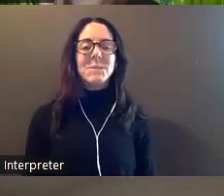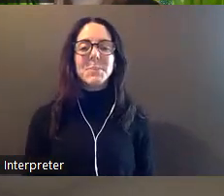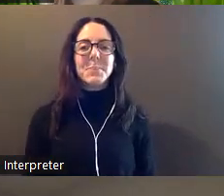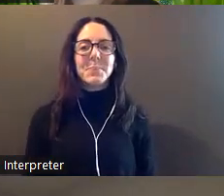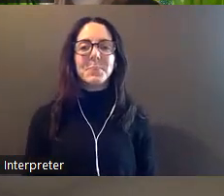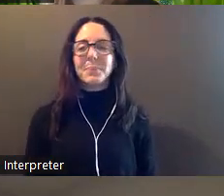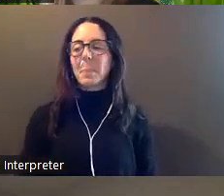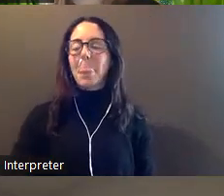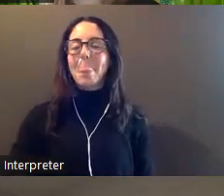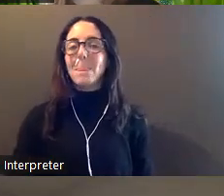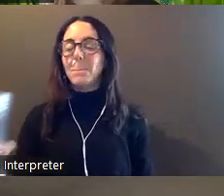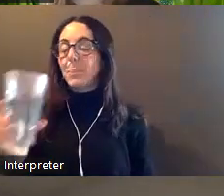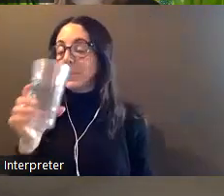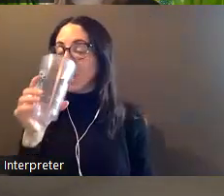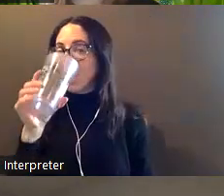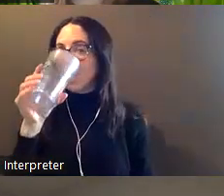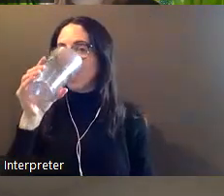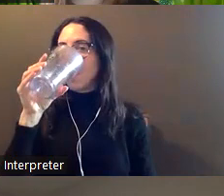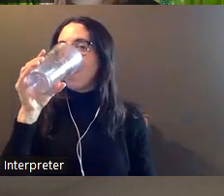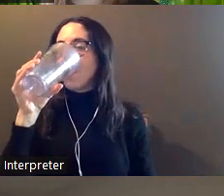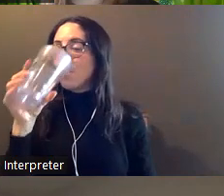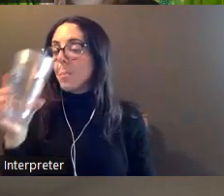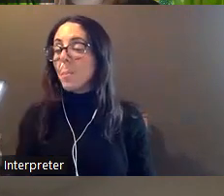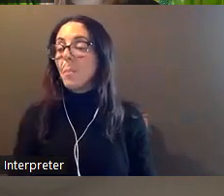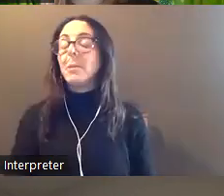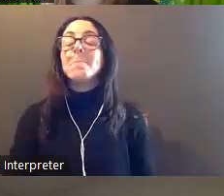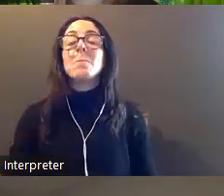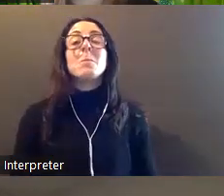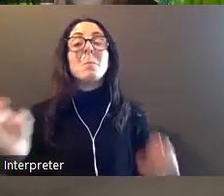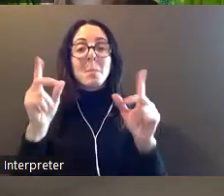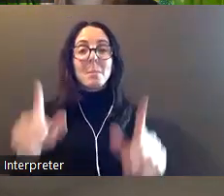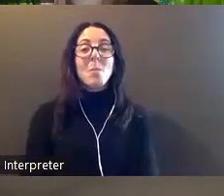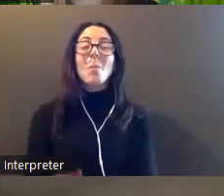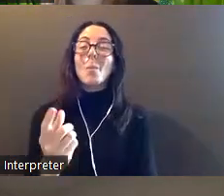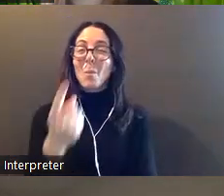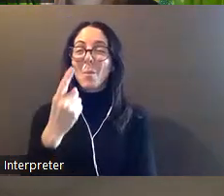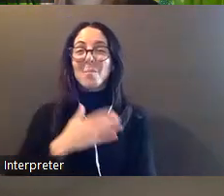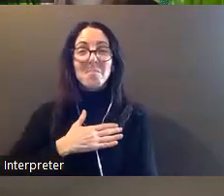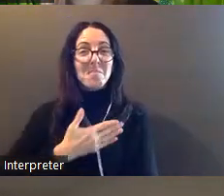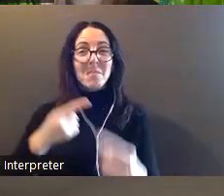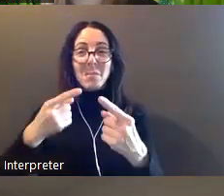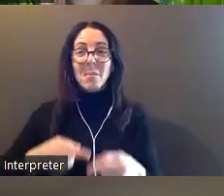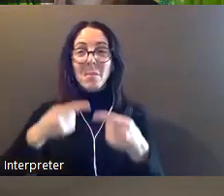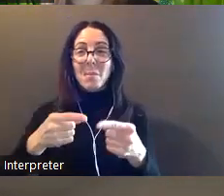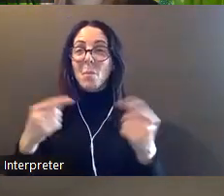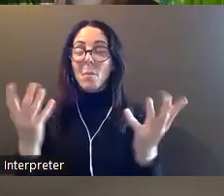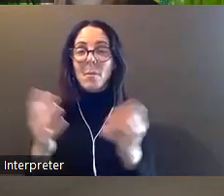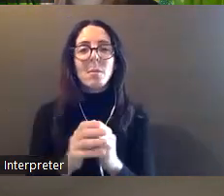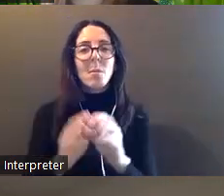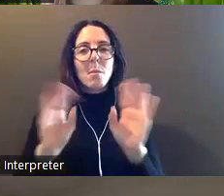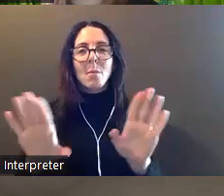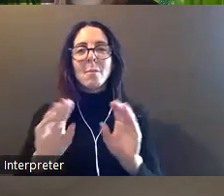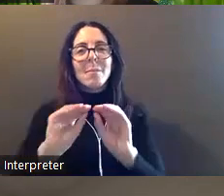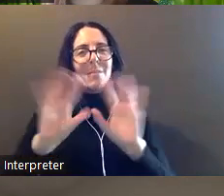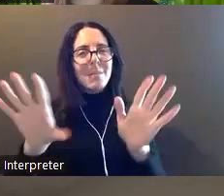Okay, so one of the things we struggled with is there is no clear evidence on whether or not